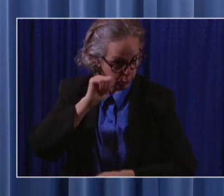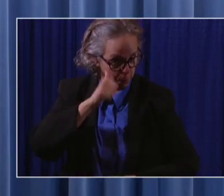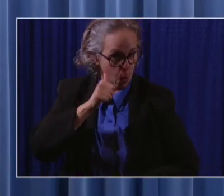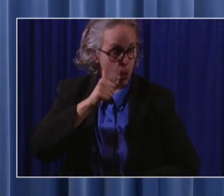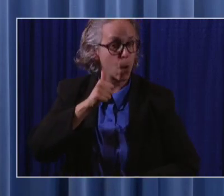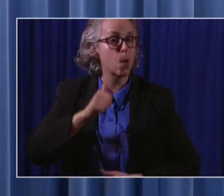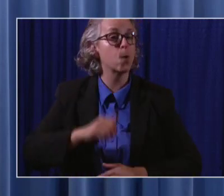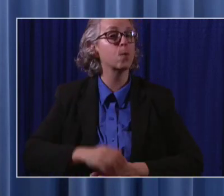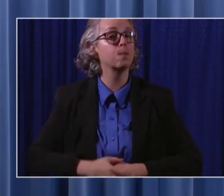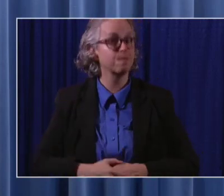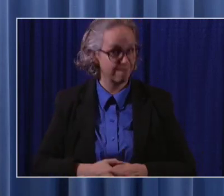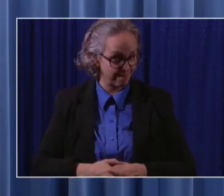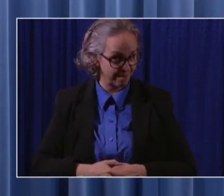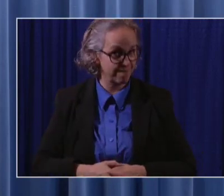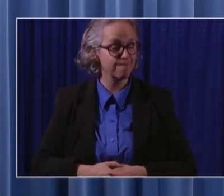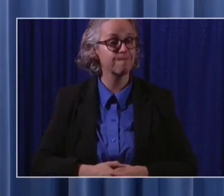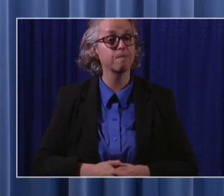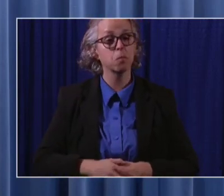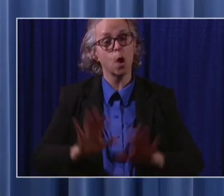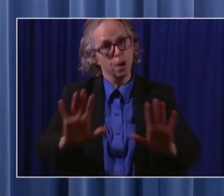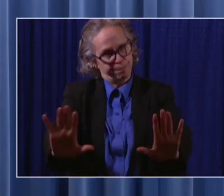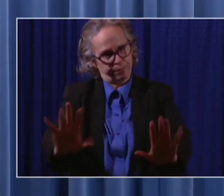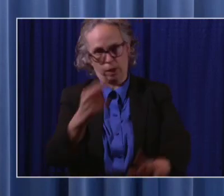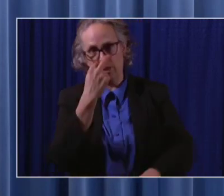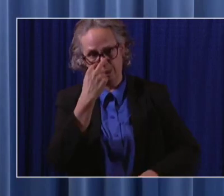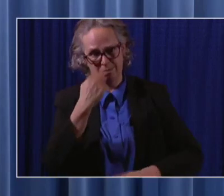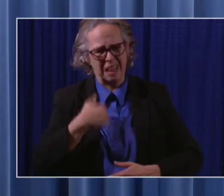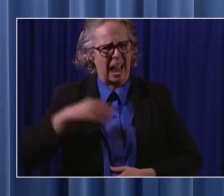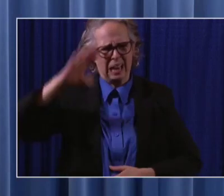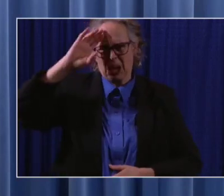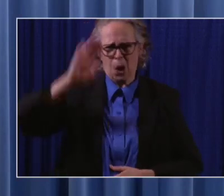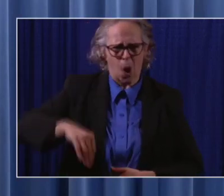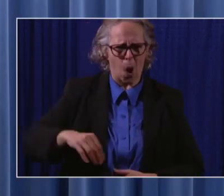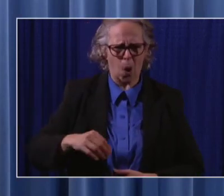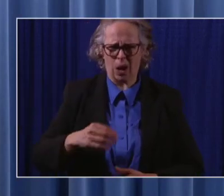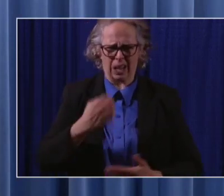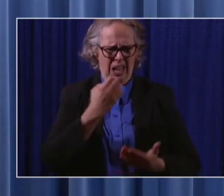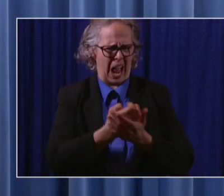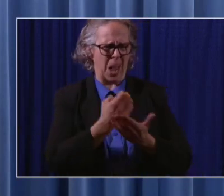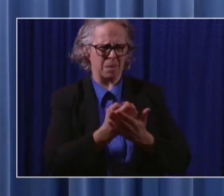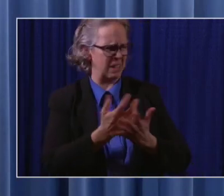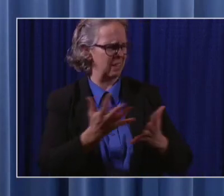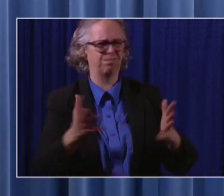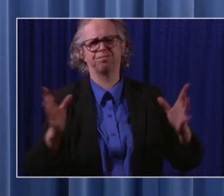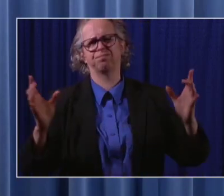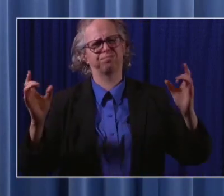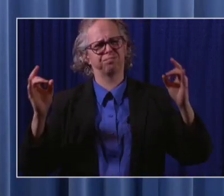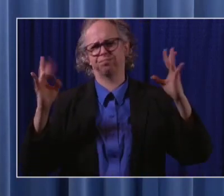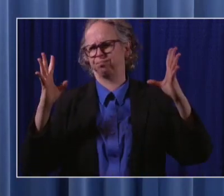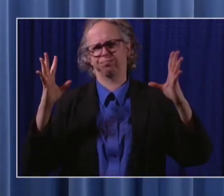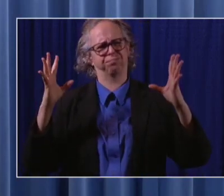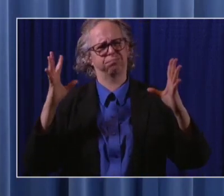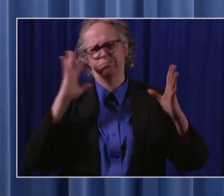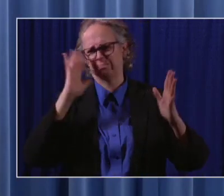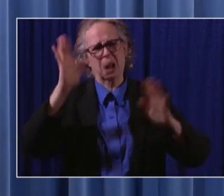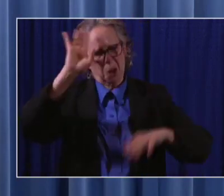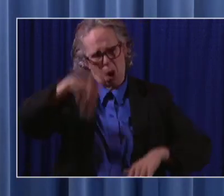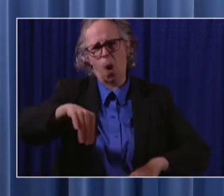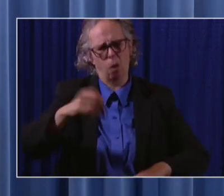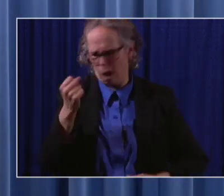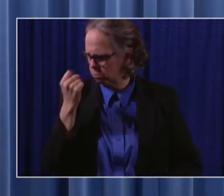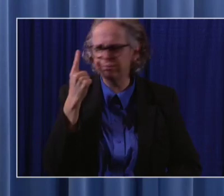Look, and I'm mindful of the economic impacts that this has, but we have